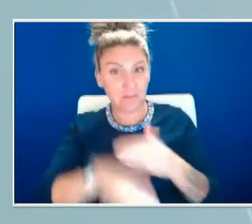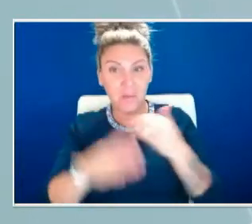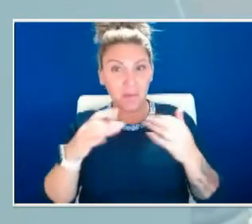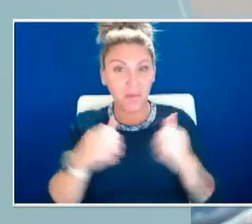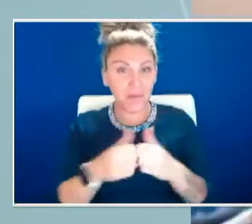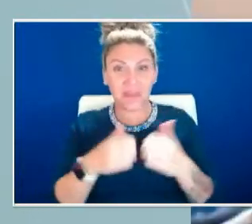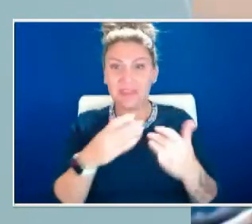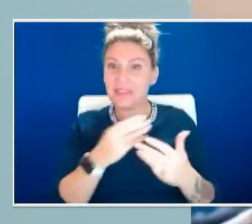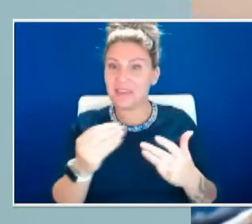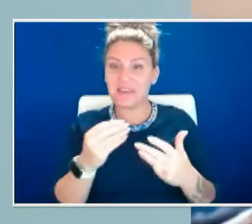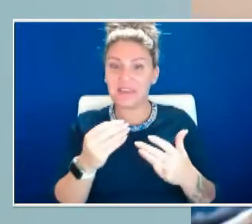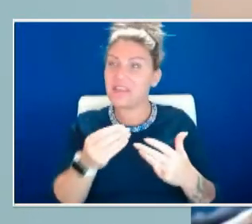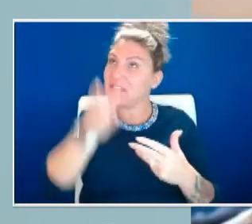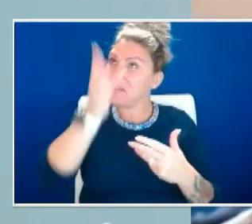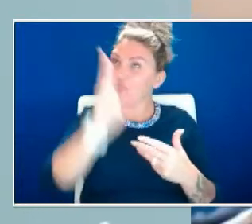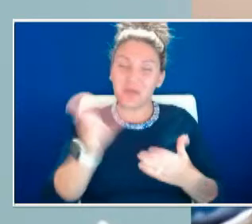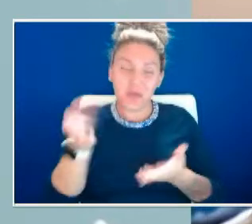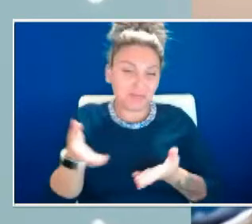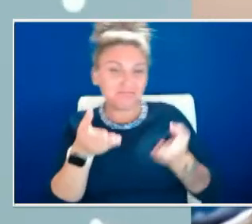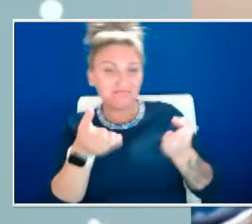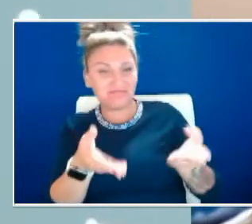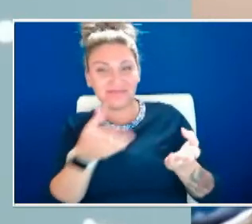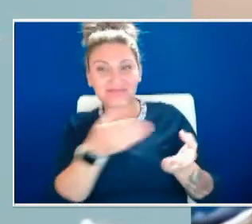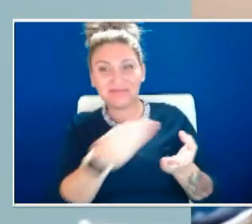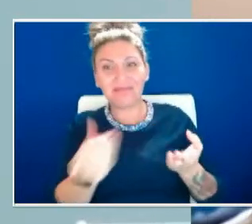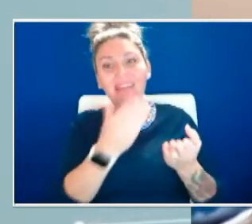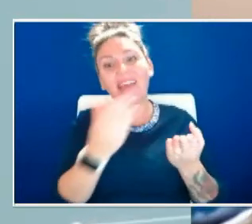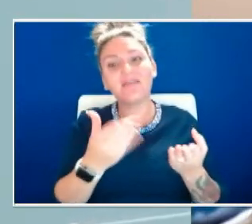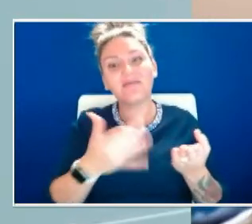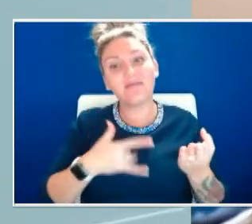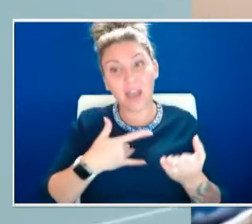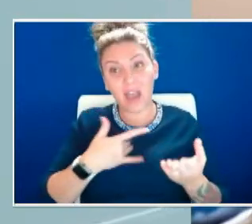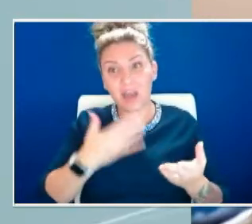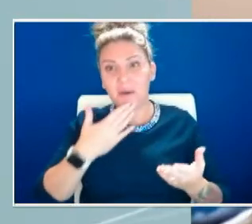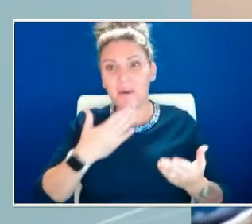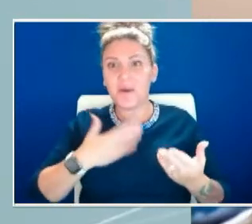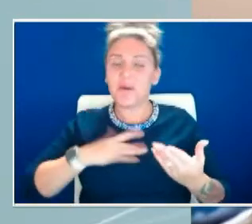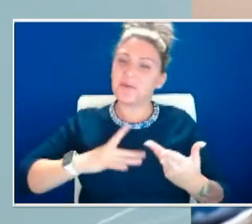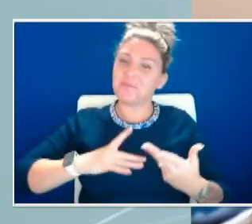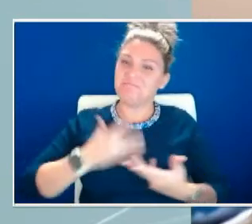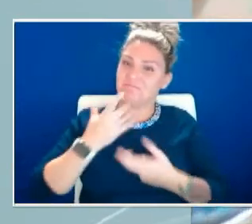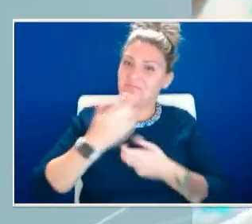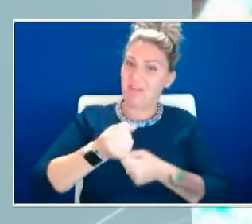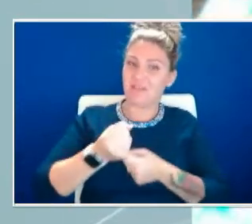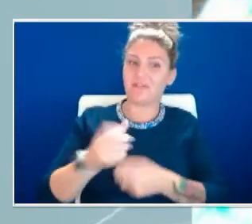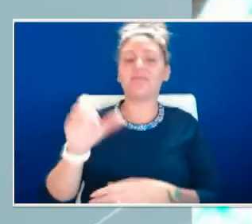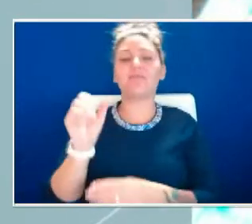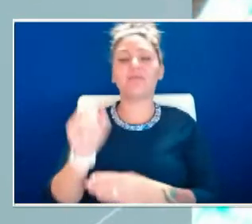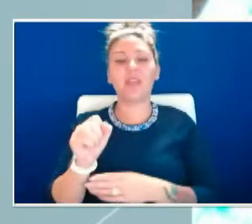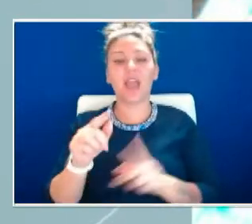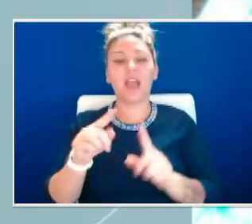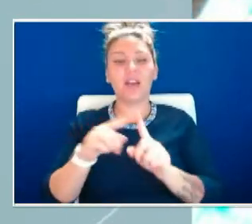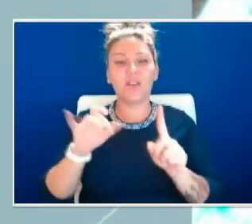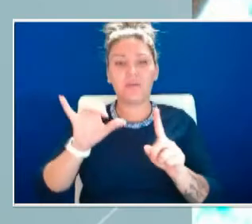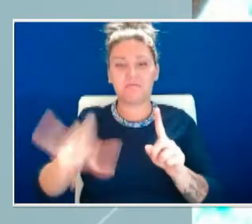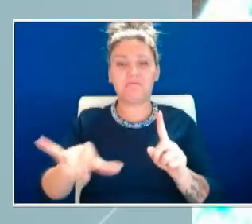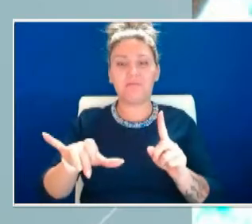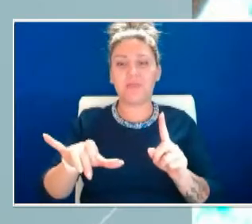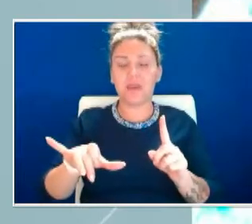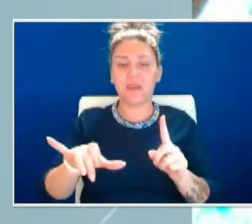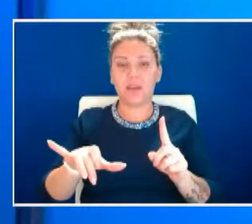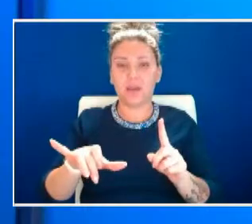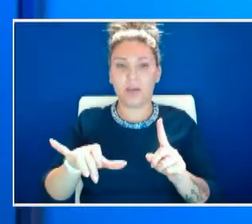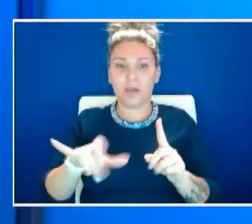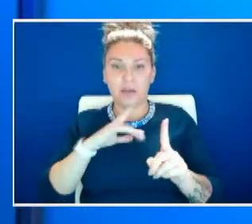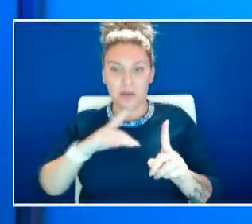Lord gave you, but they're back, and you felt good, right? I did, yes. When coming out of the mastectomy, which is nice, the plastic surgeon